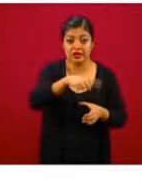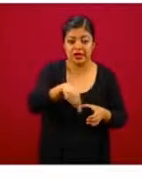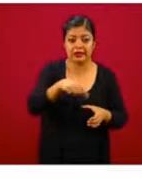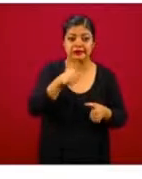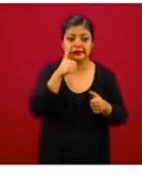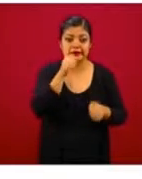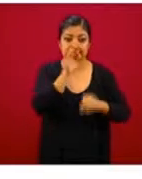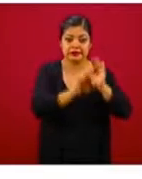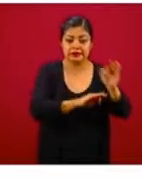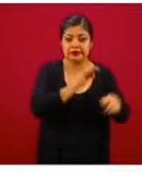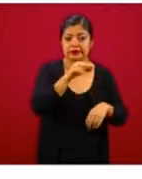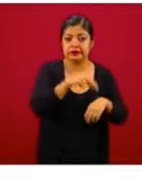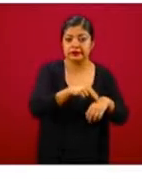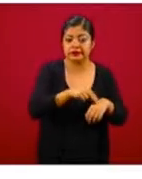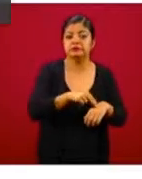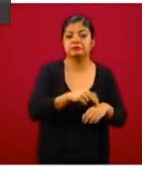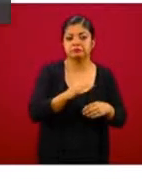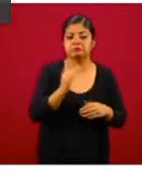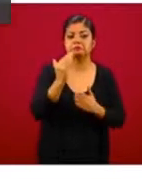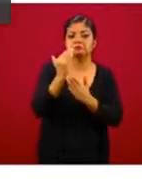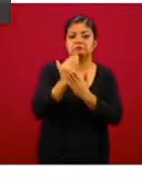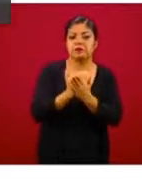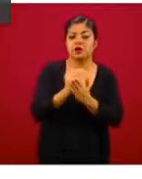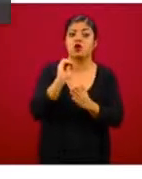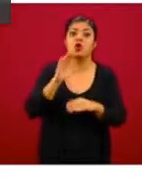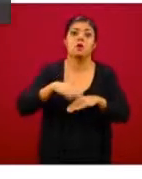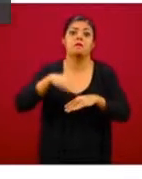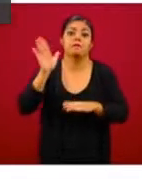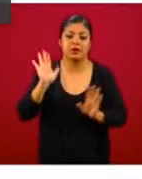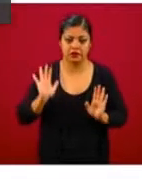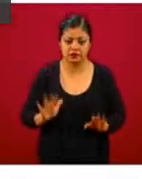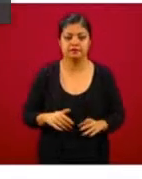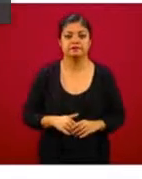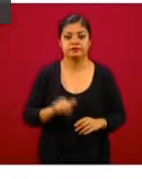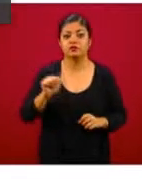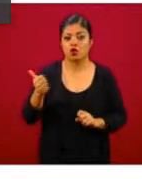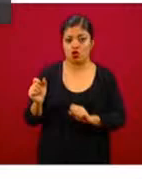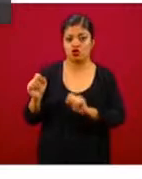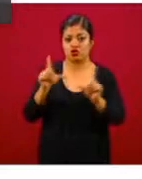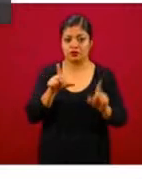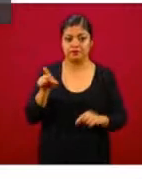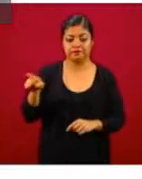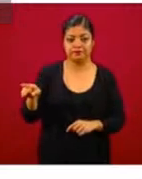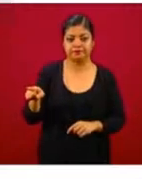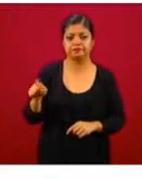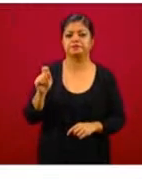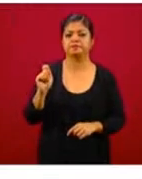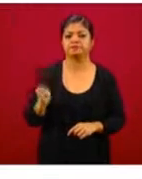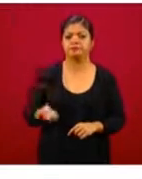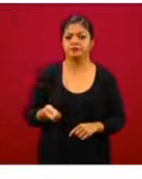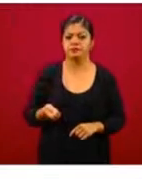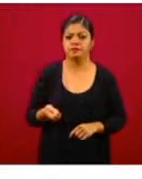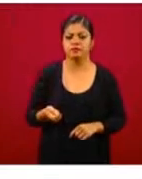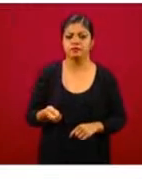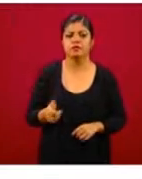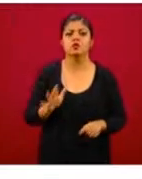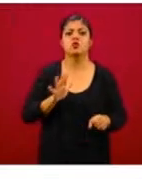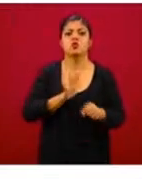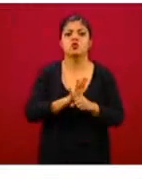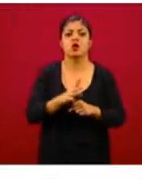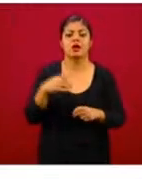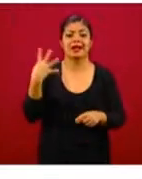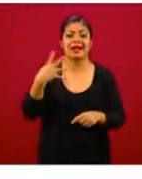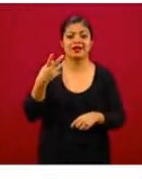And then depending on public health measures taken, each state could take on more or fewer